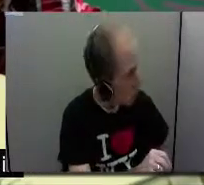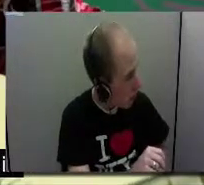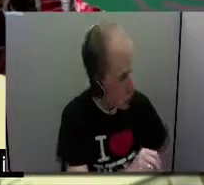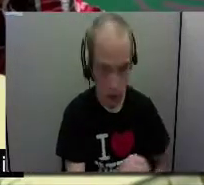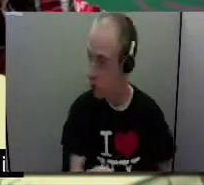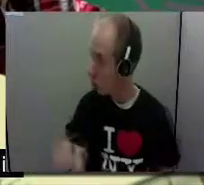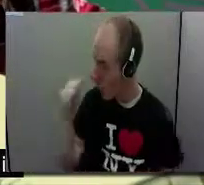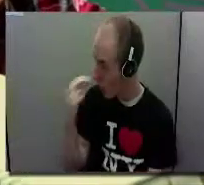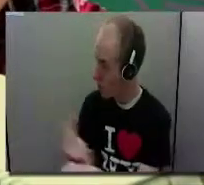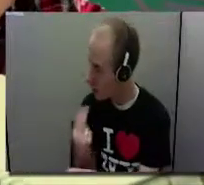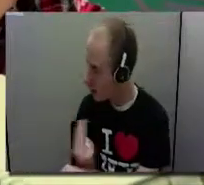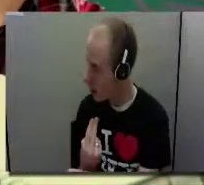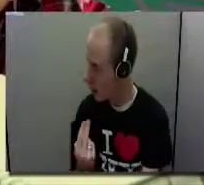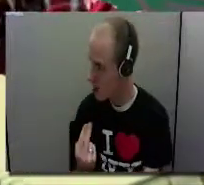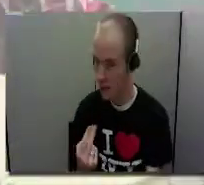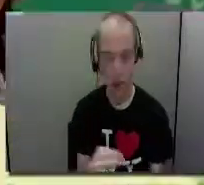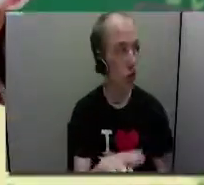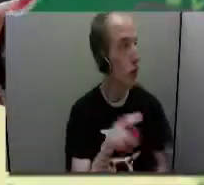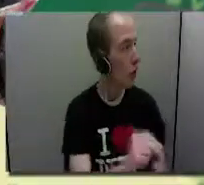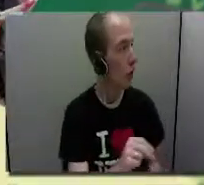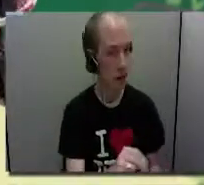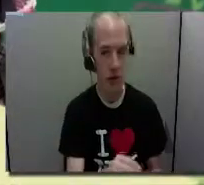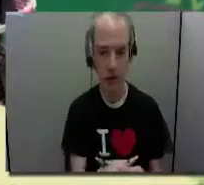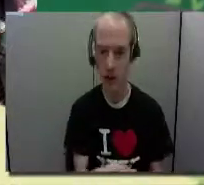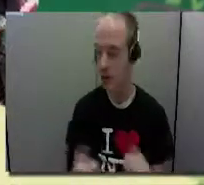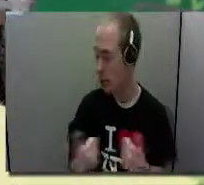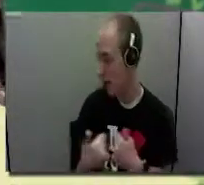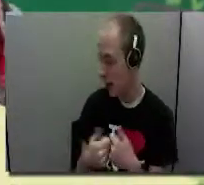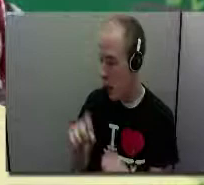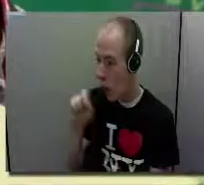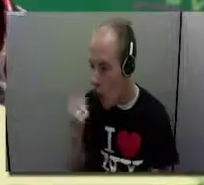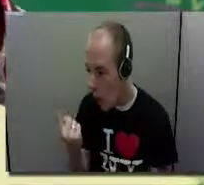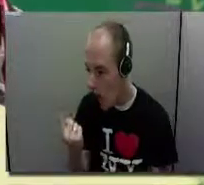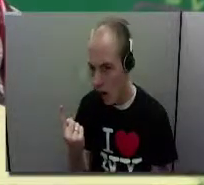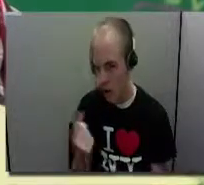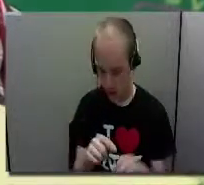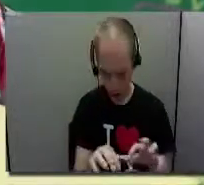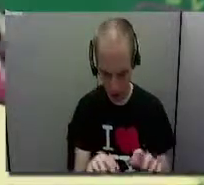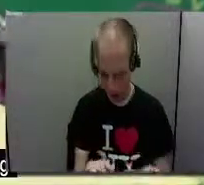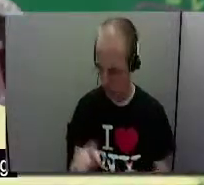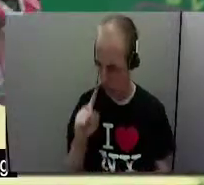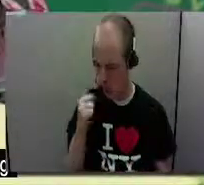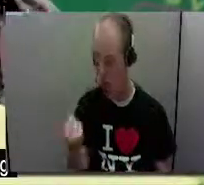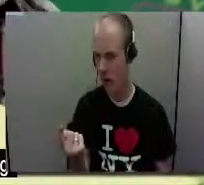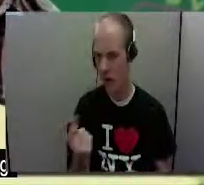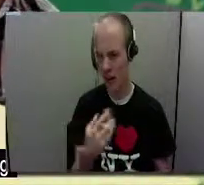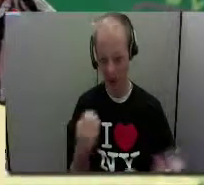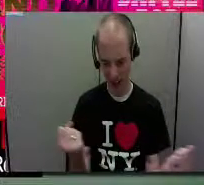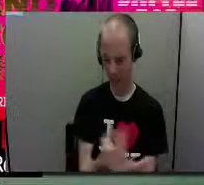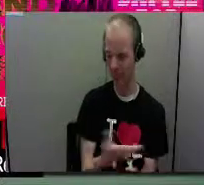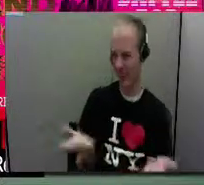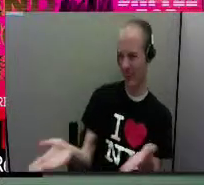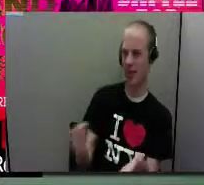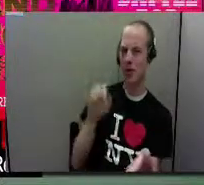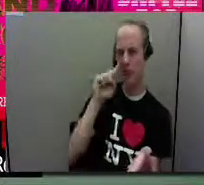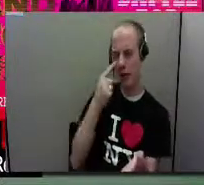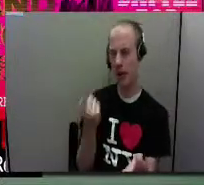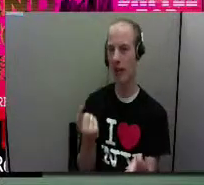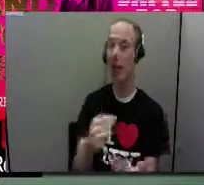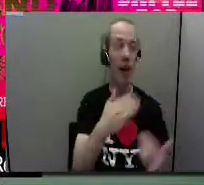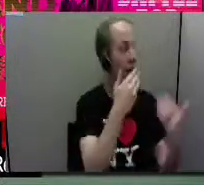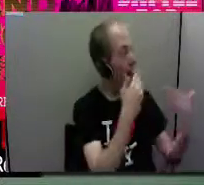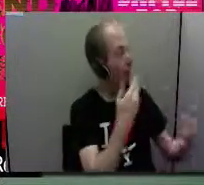You wouldn't use it? No, the games are boring, the stuff is boring, and the whole thing is boring. Thanks for watching